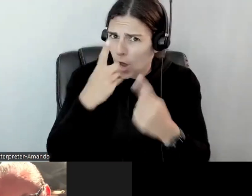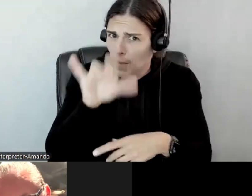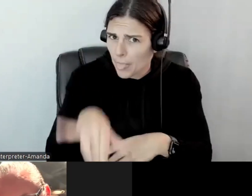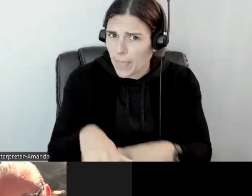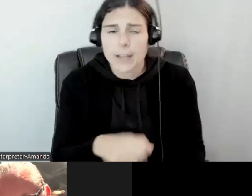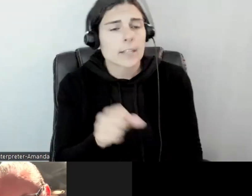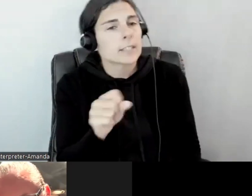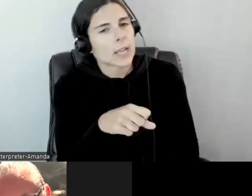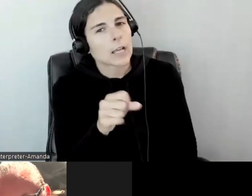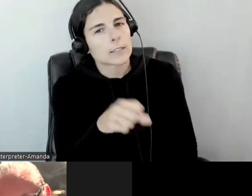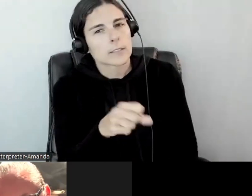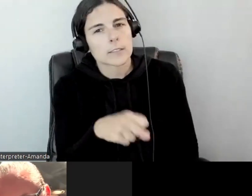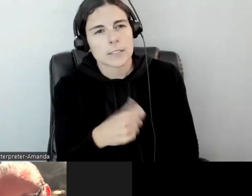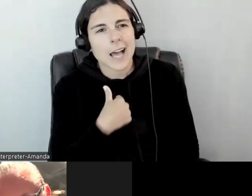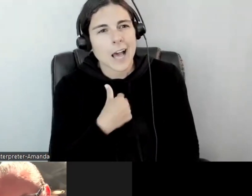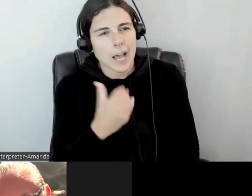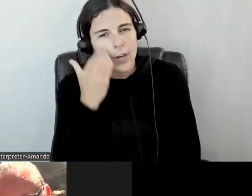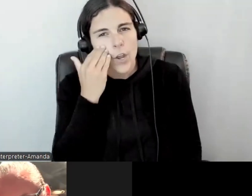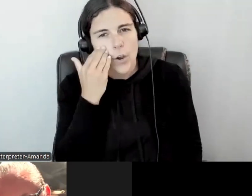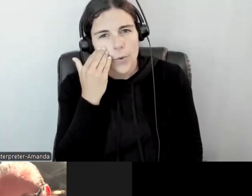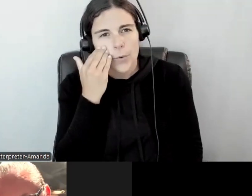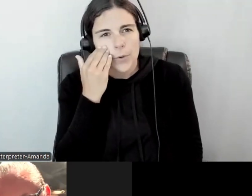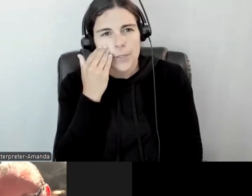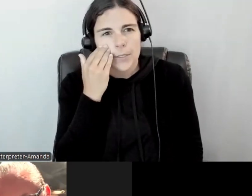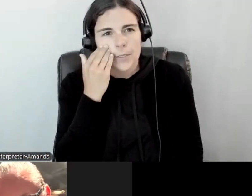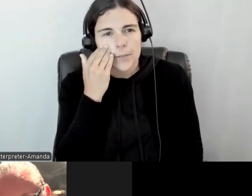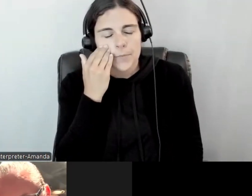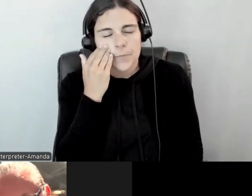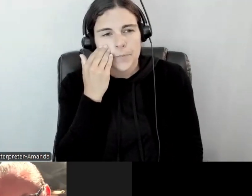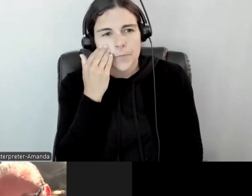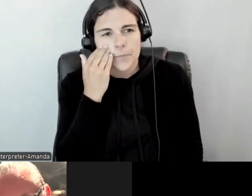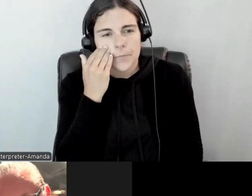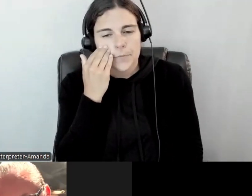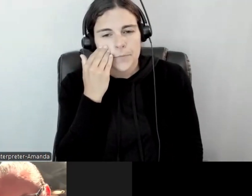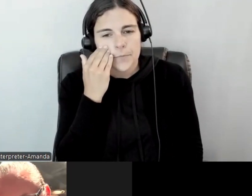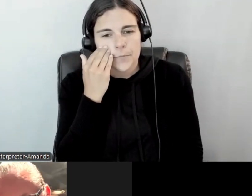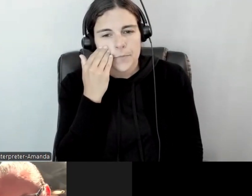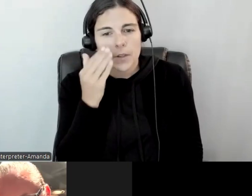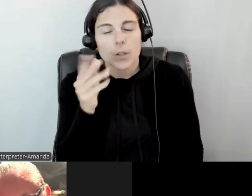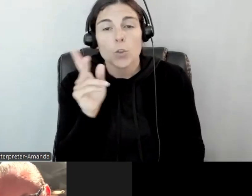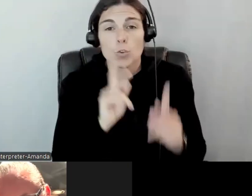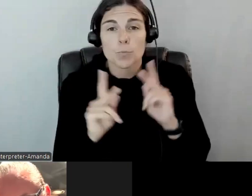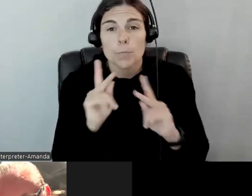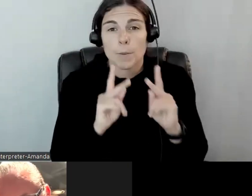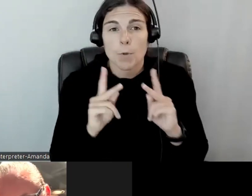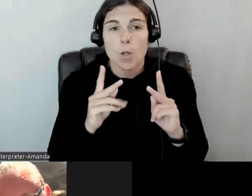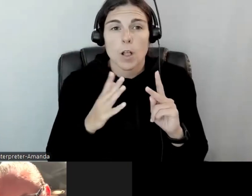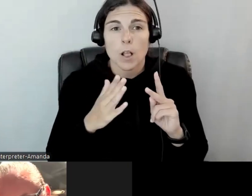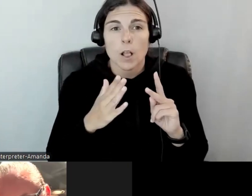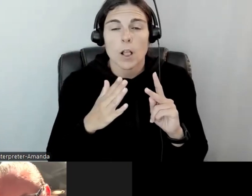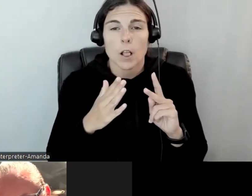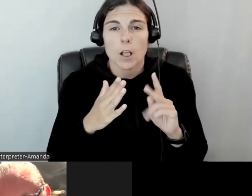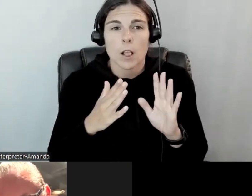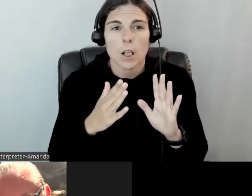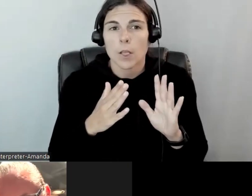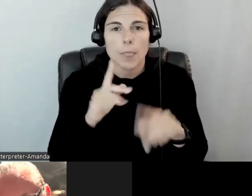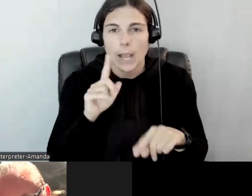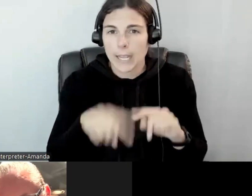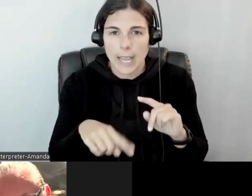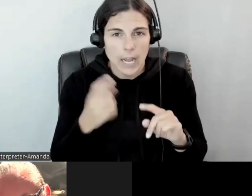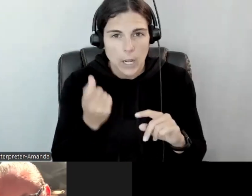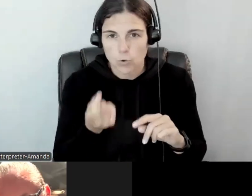have. And I know that, so there are folks in my movement who can't